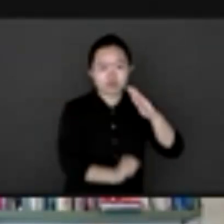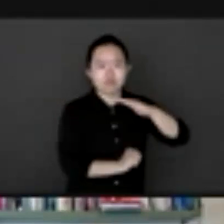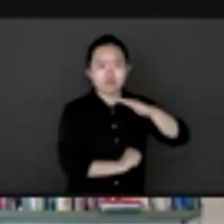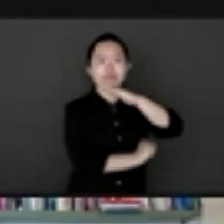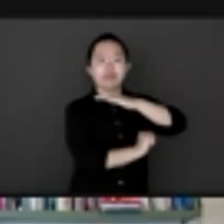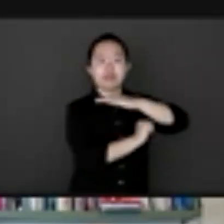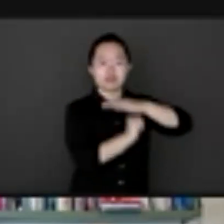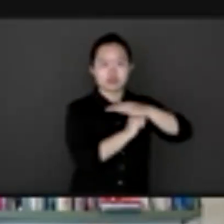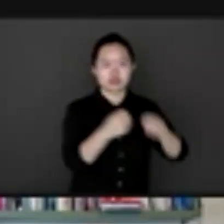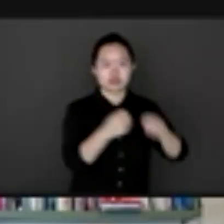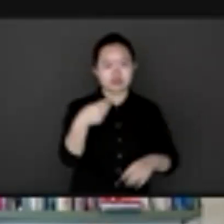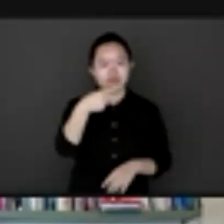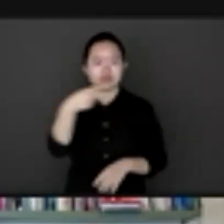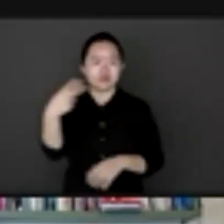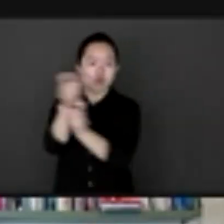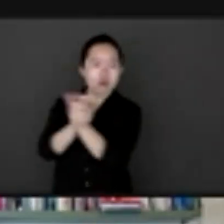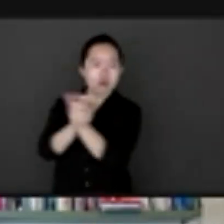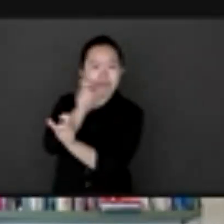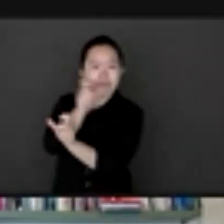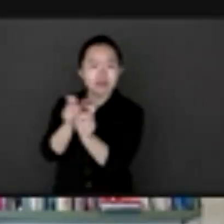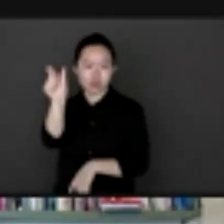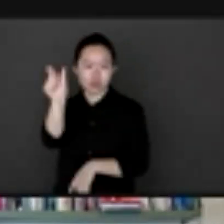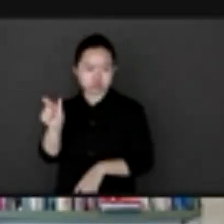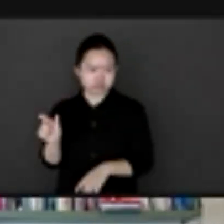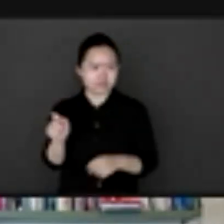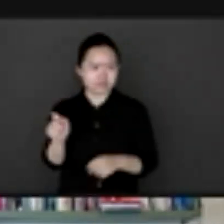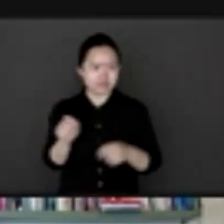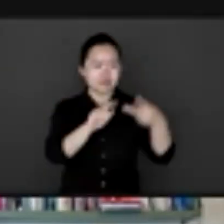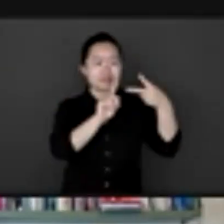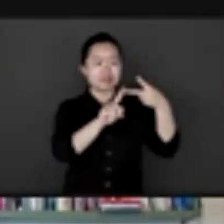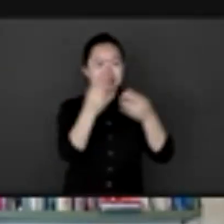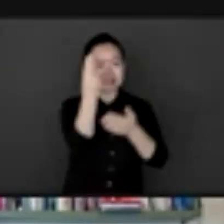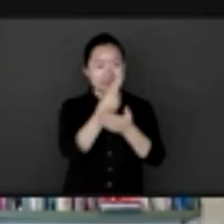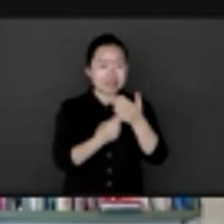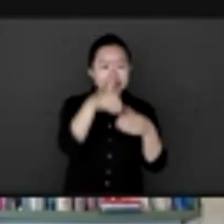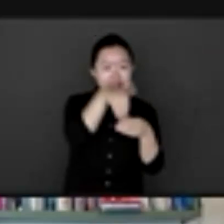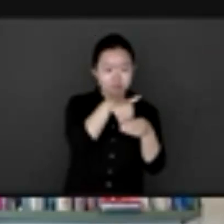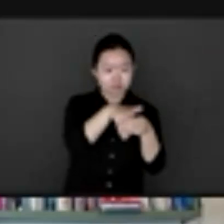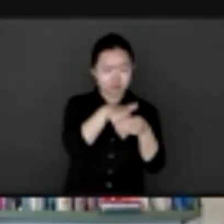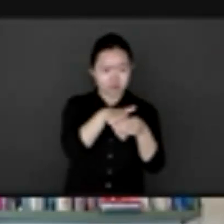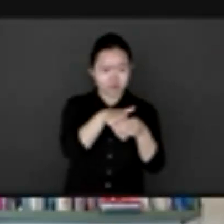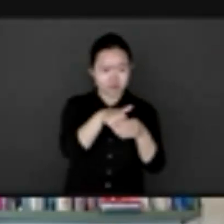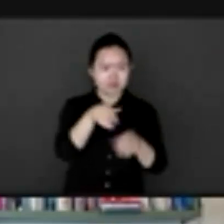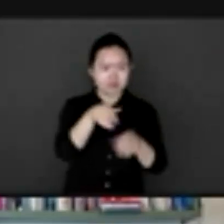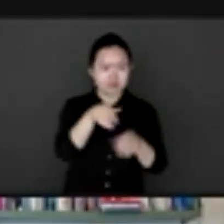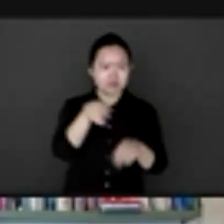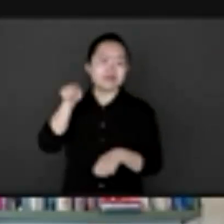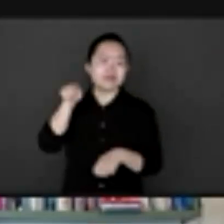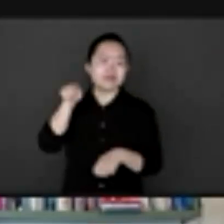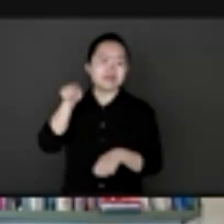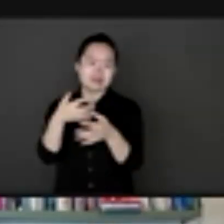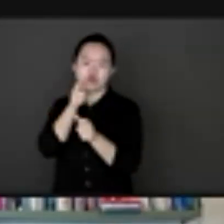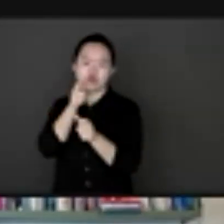meaning. An example, a classic login journey is a pattern. And updates and continuous